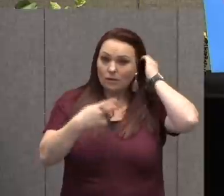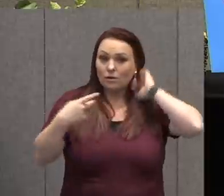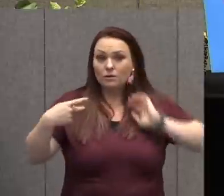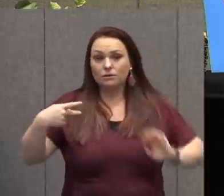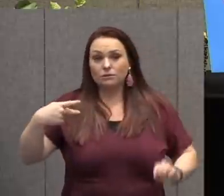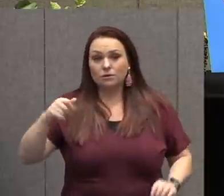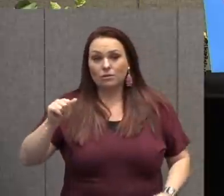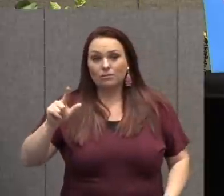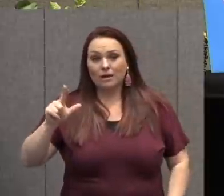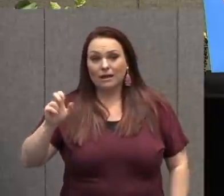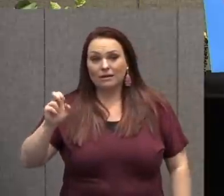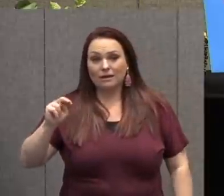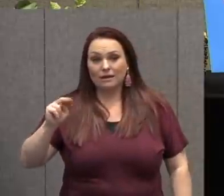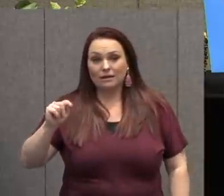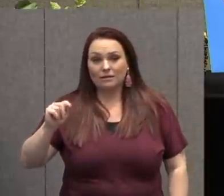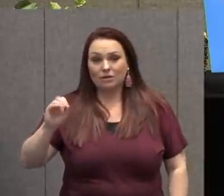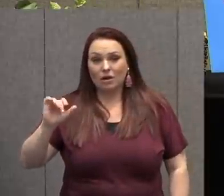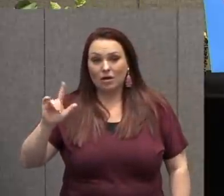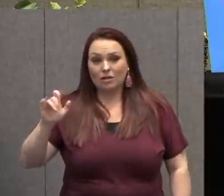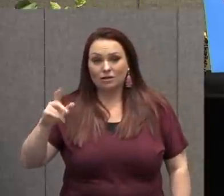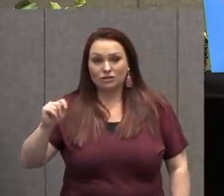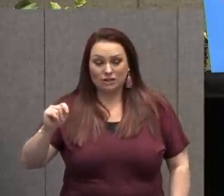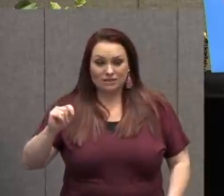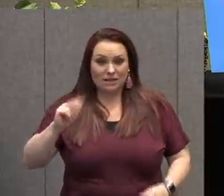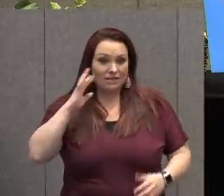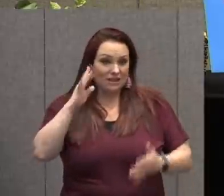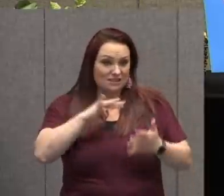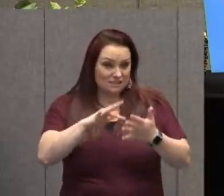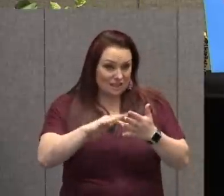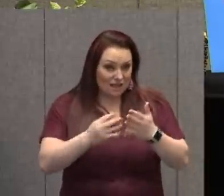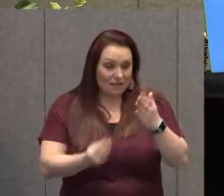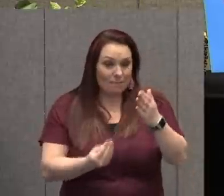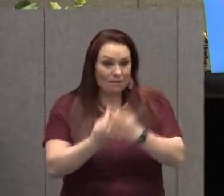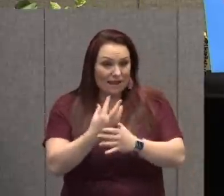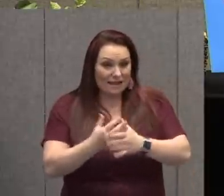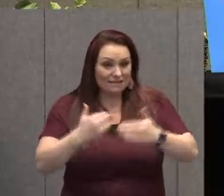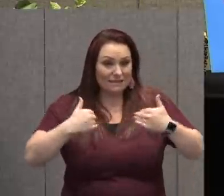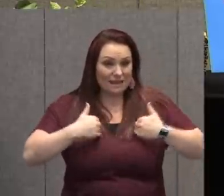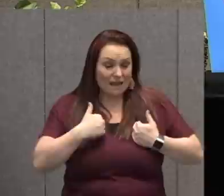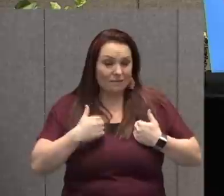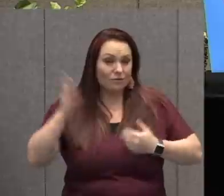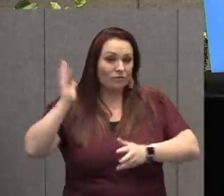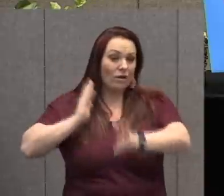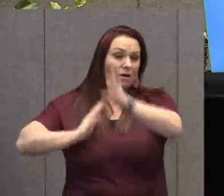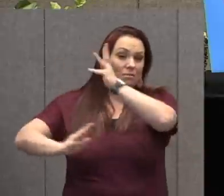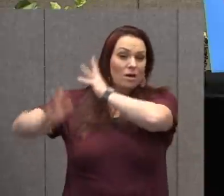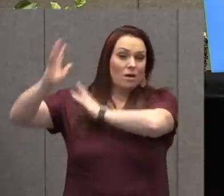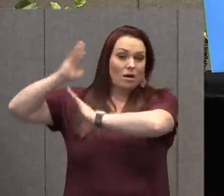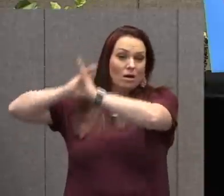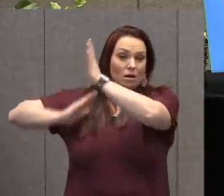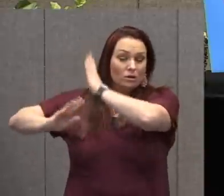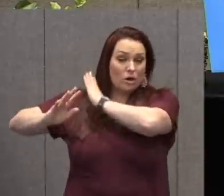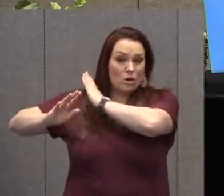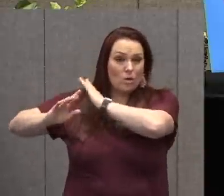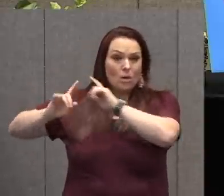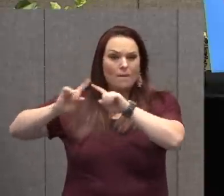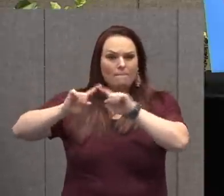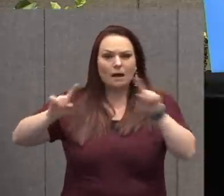someone who studies plants and animals that lived a long time ago. What do you